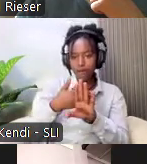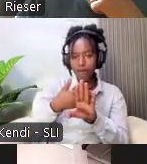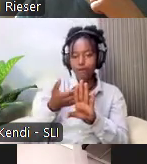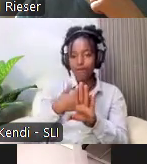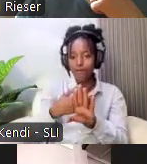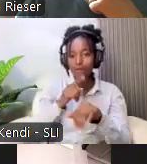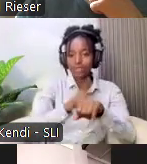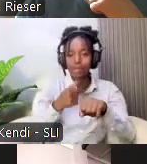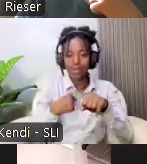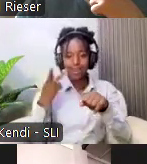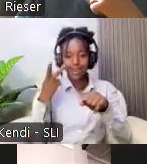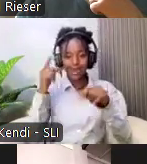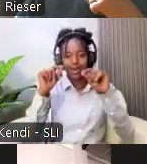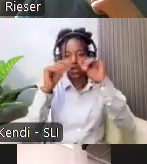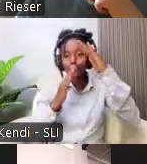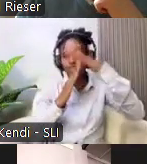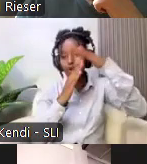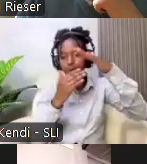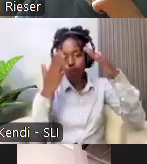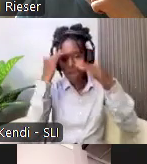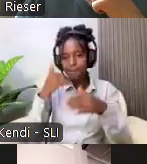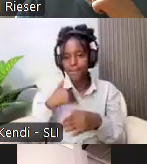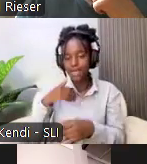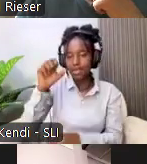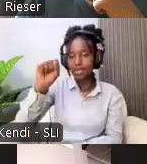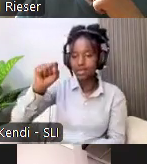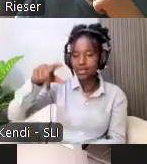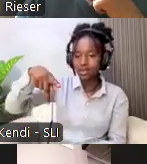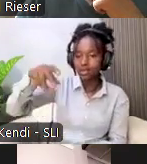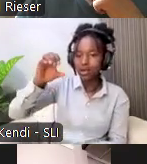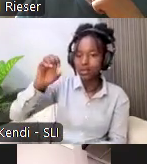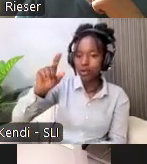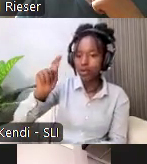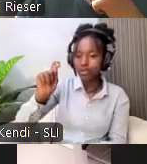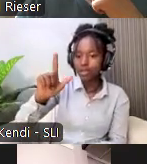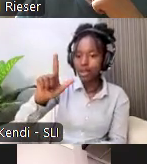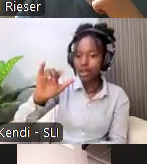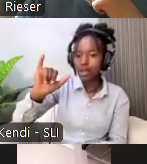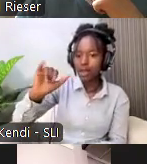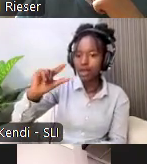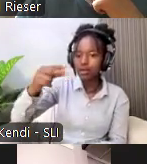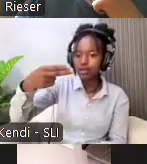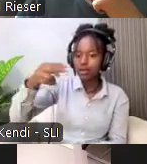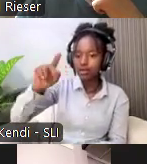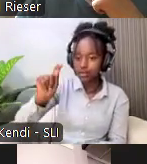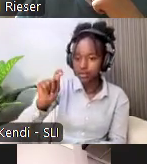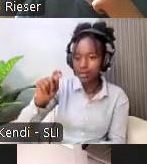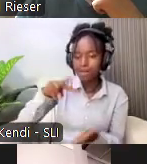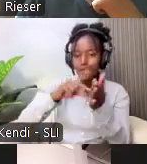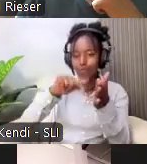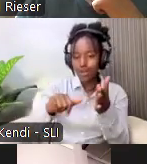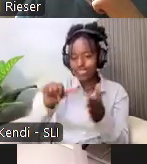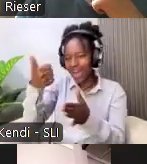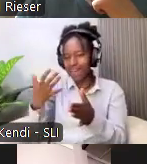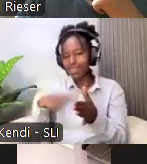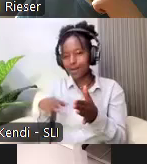And so I invite all of you, disabled youth across the Commonwealth, to join the Commonwealth Disabled Youth Forum. Let us continue this movement. Together,